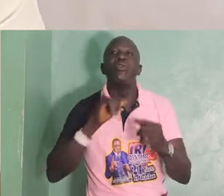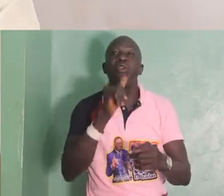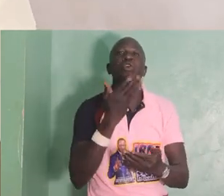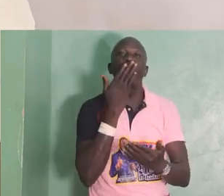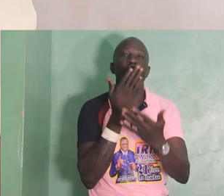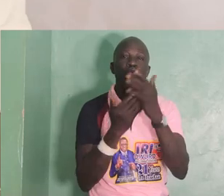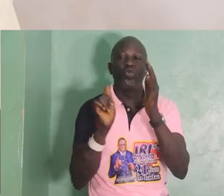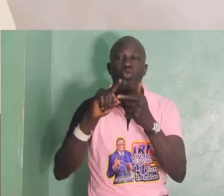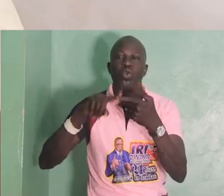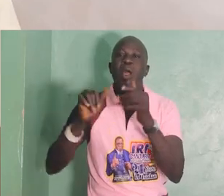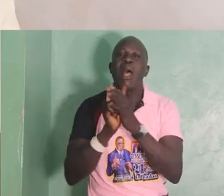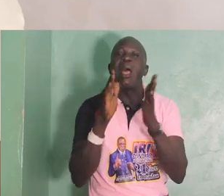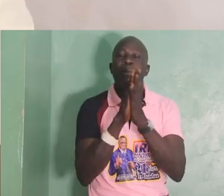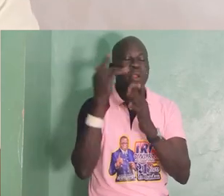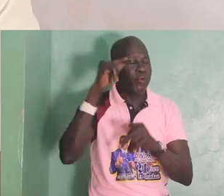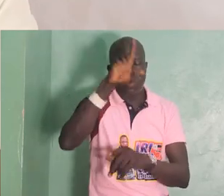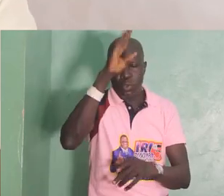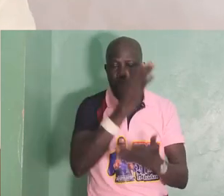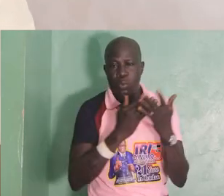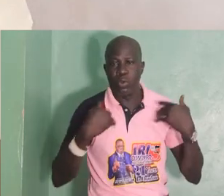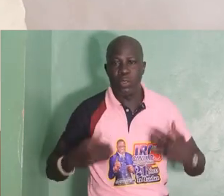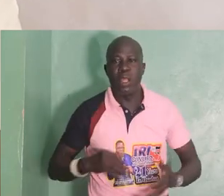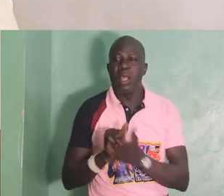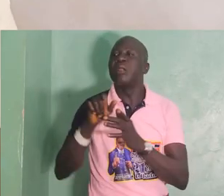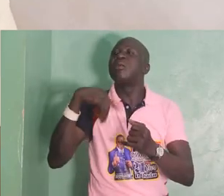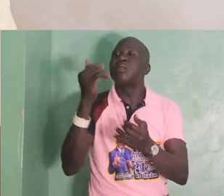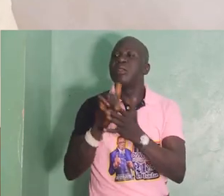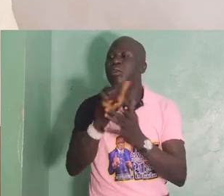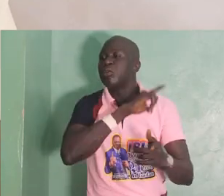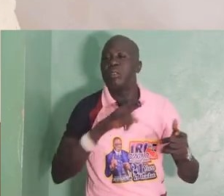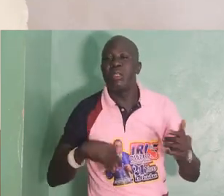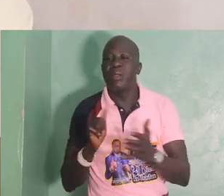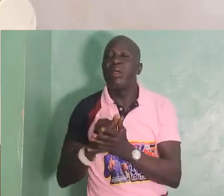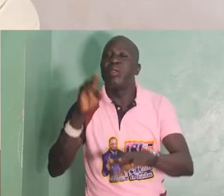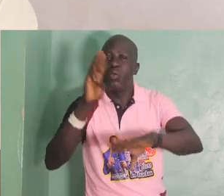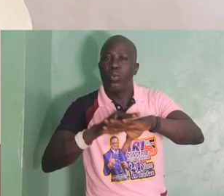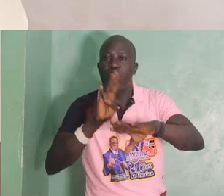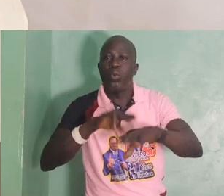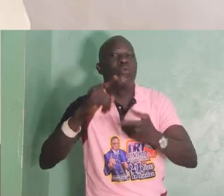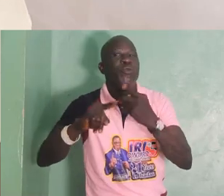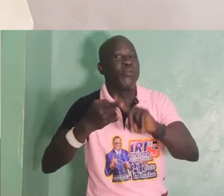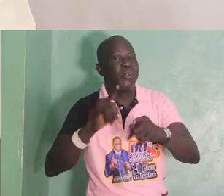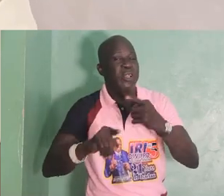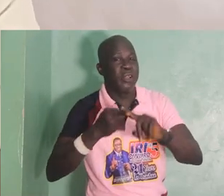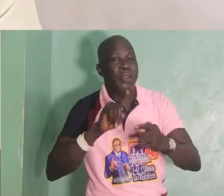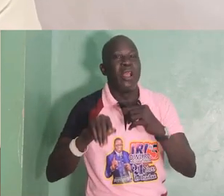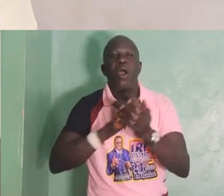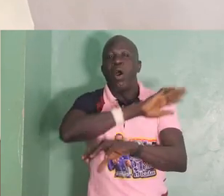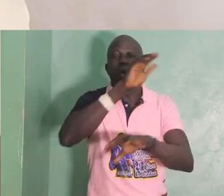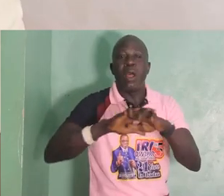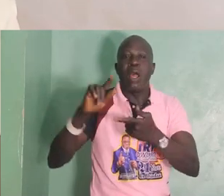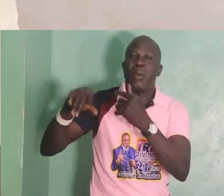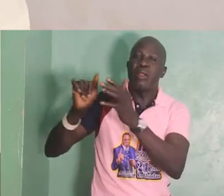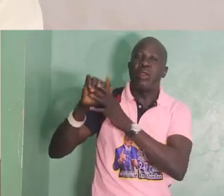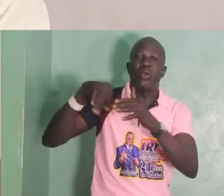friends that are good. O gbadura fun mo kan. I was praying for somebody one time. The Lord told me that. O sora fun ore o. You should be careful with friends. Lara ore ni re